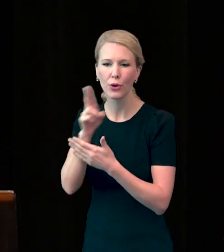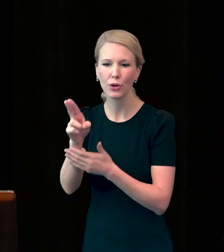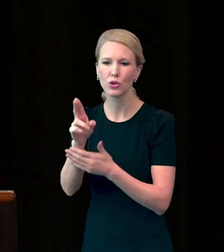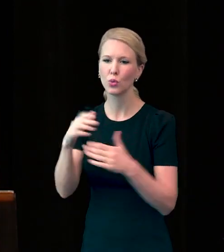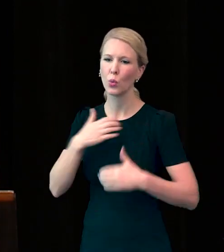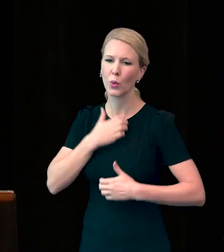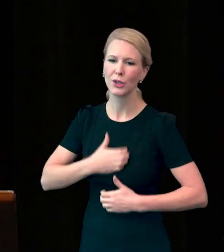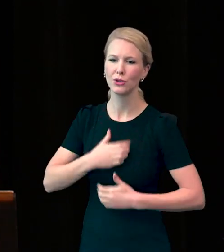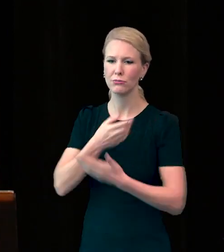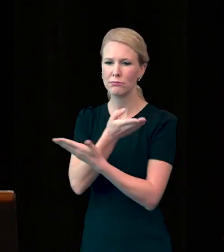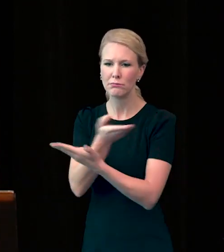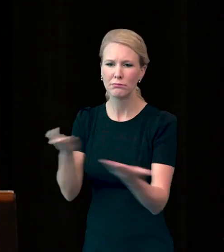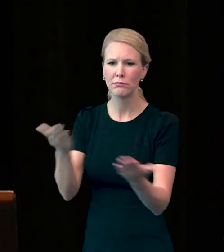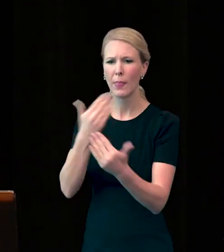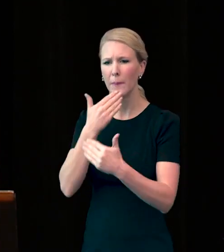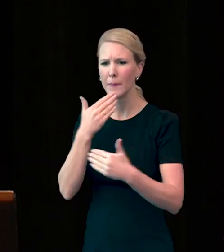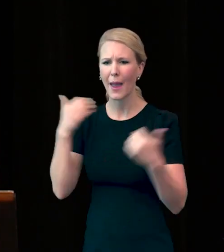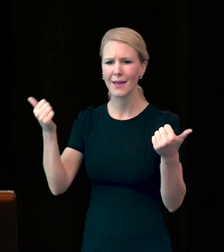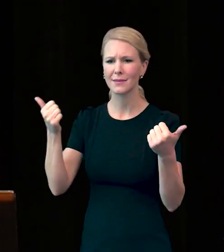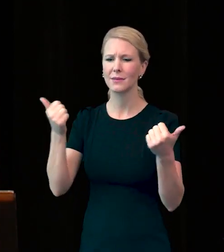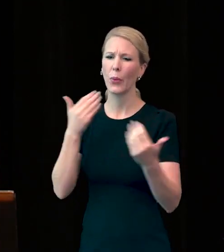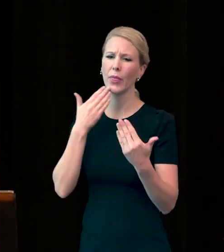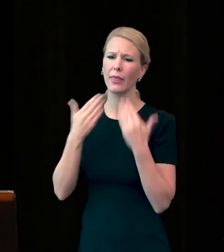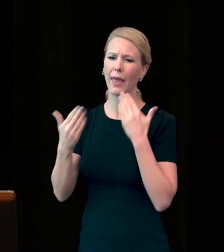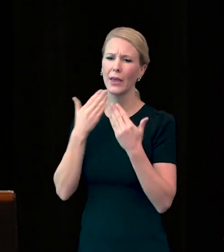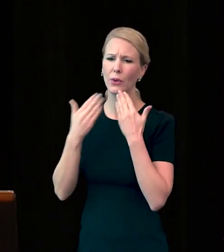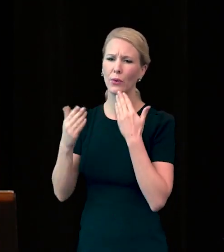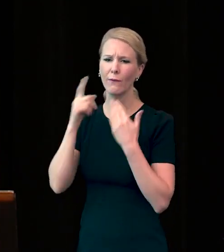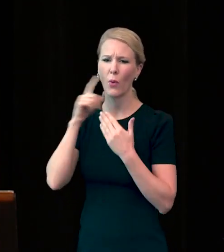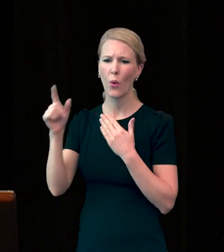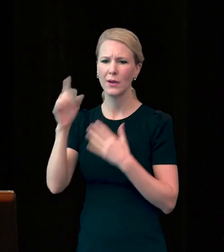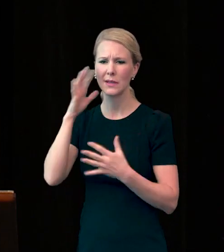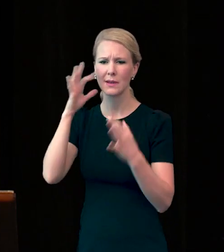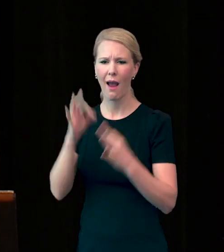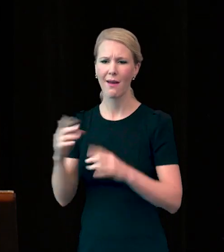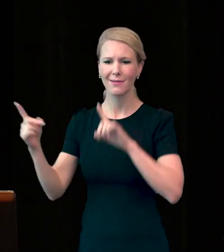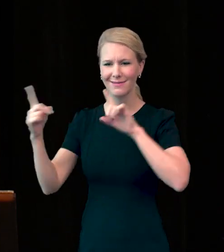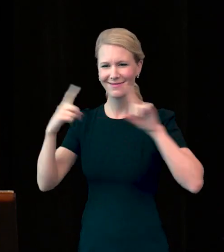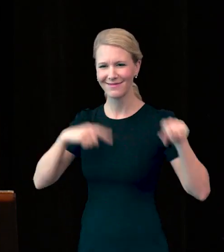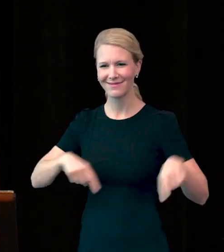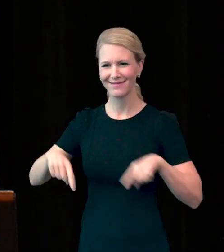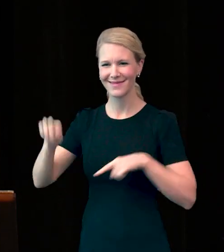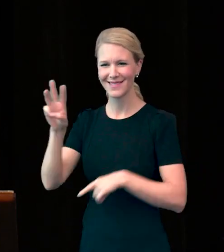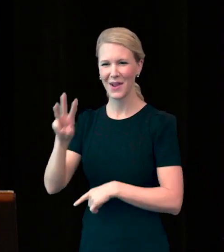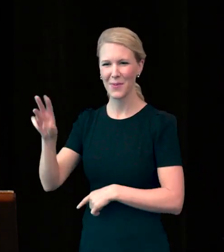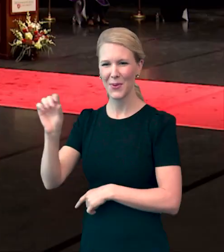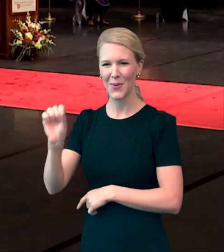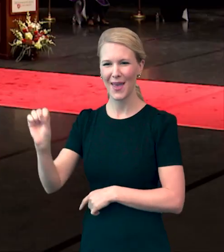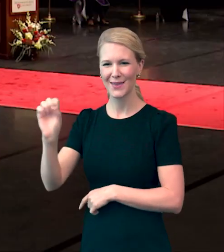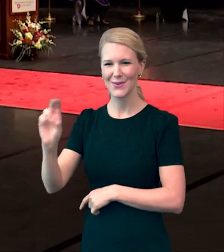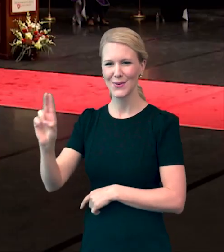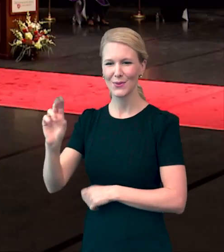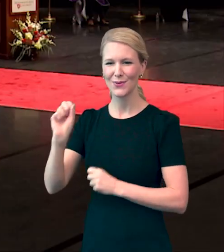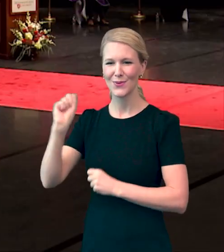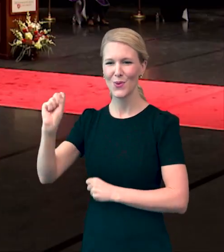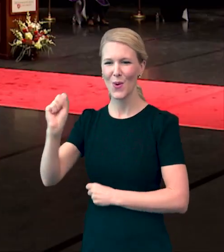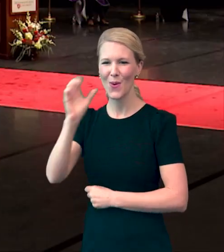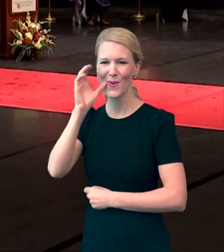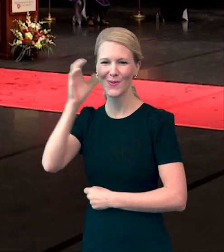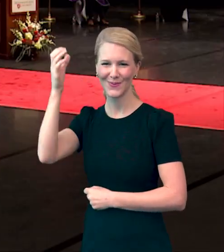today. Congratulations. Thank you for choosing WSU. Go Cougs.